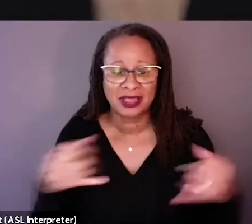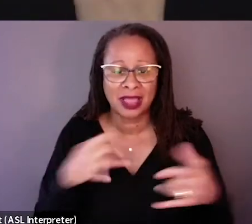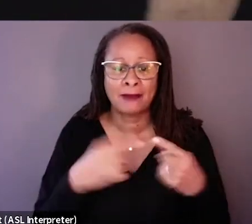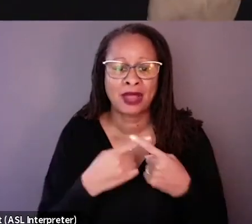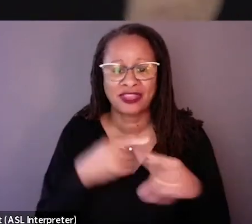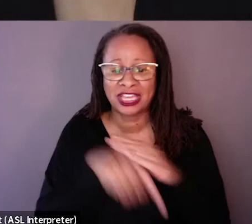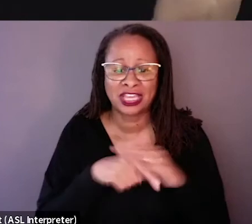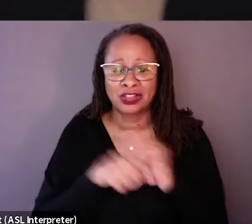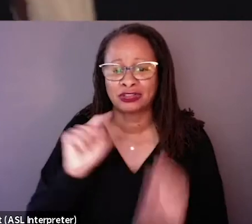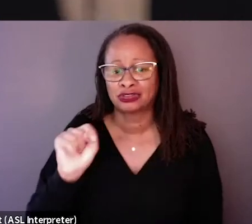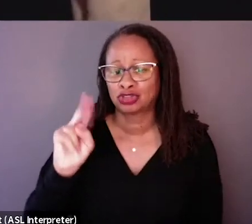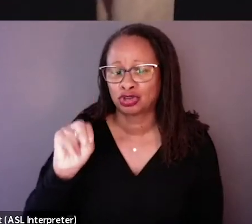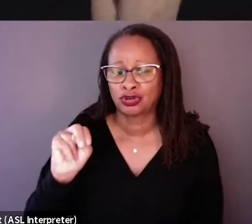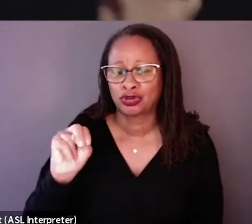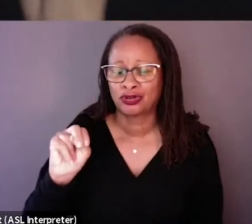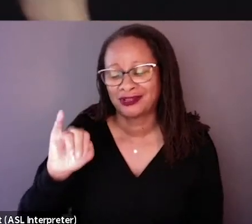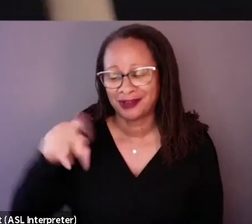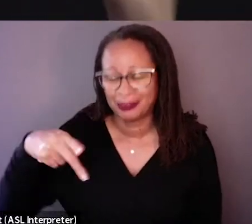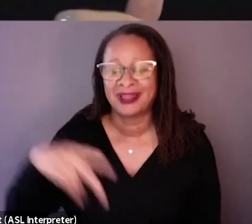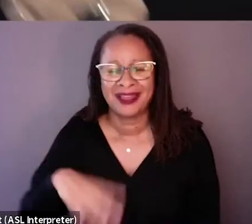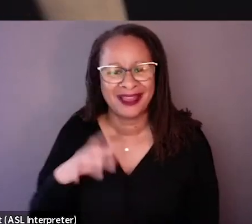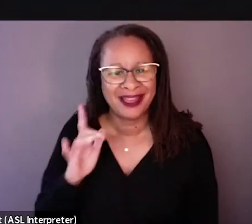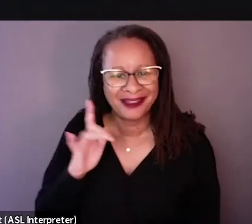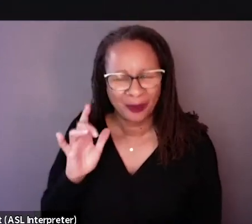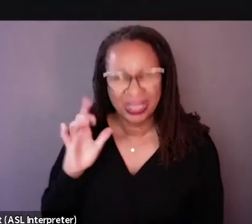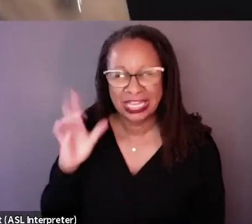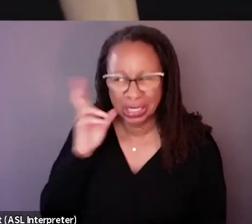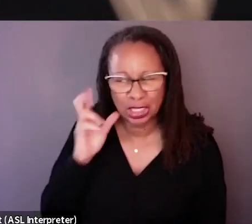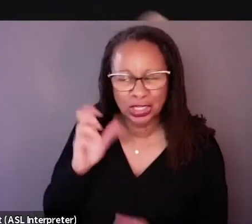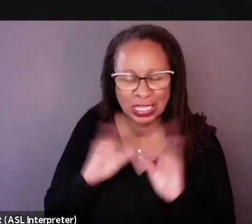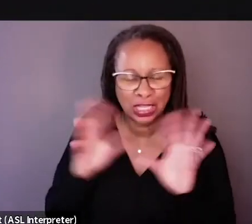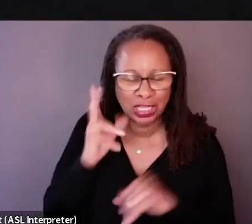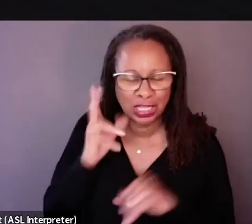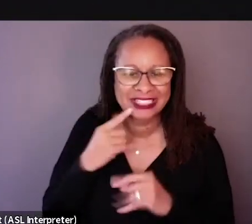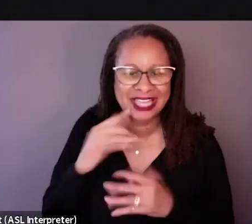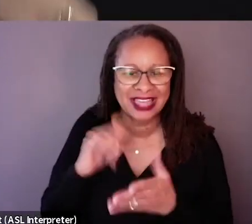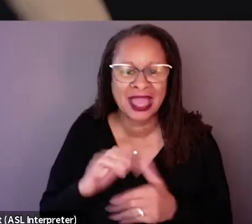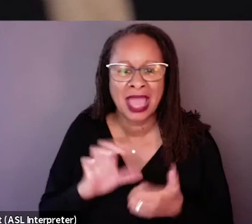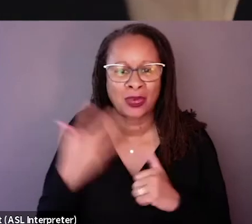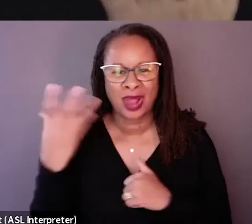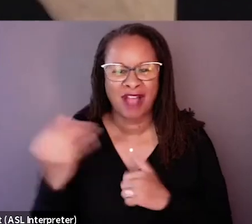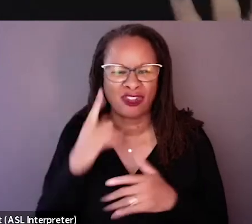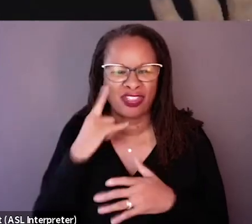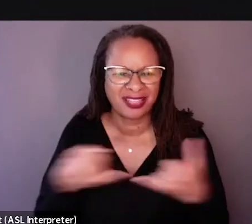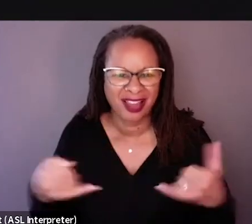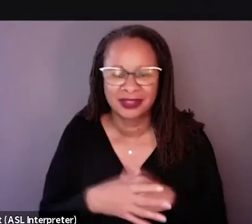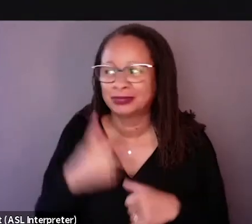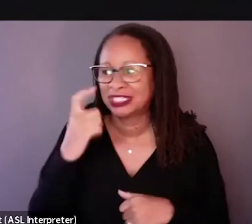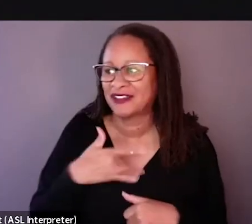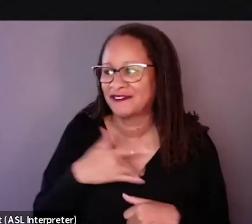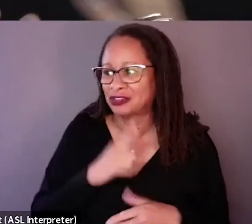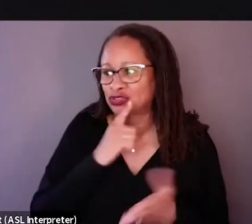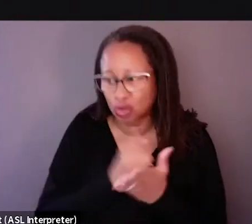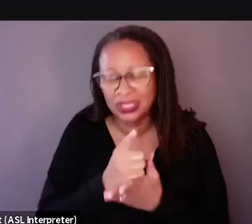that was like, oh yeah, we could totally hear Miranda say this. So we're gonna go for this kind of out there line because it felt authentically